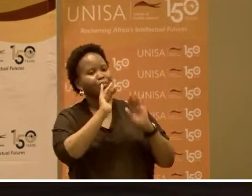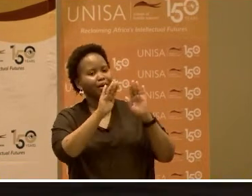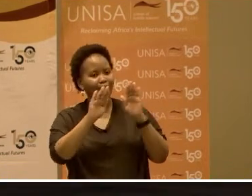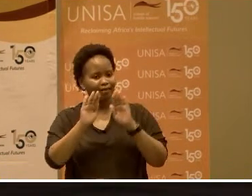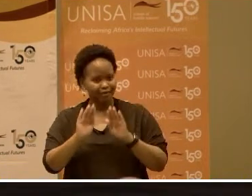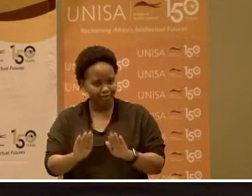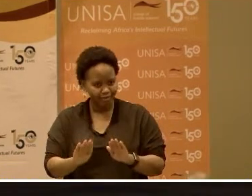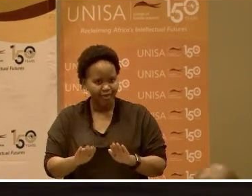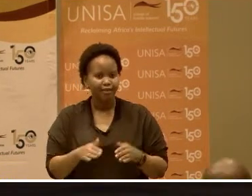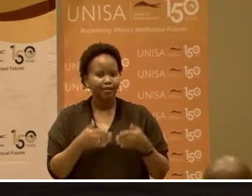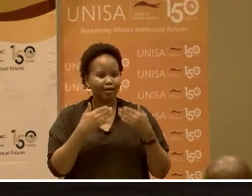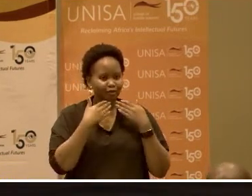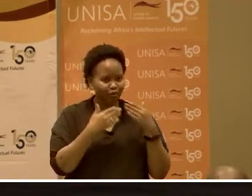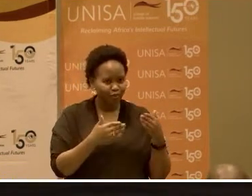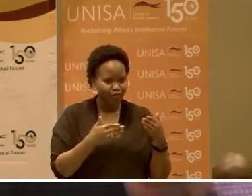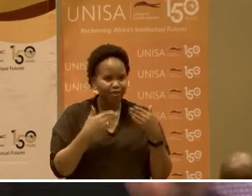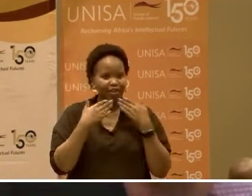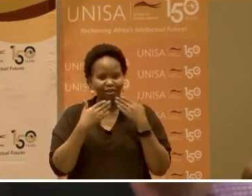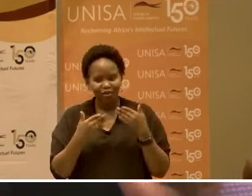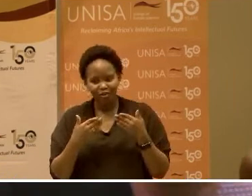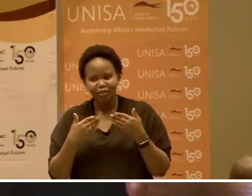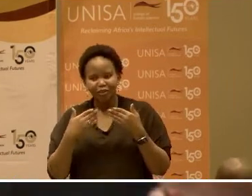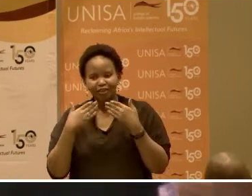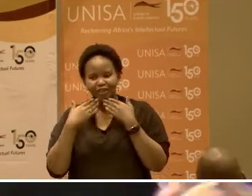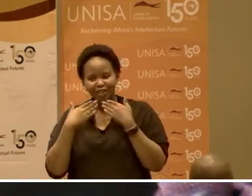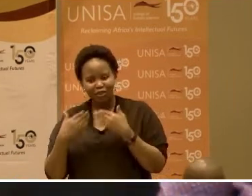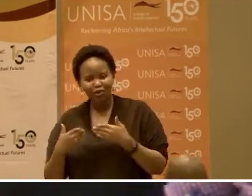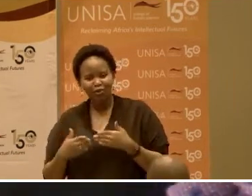grateful. Thank you so much.